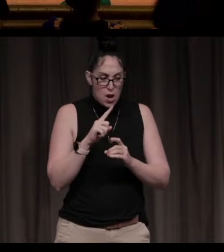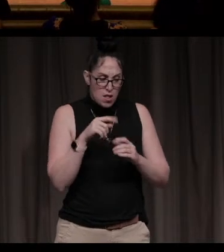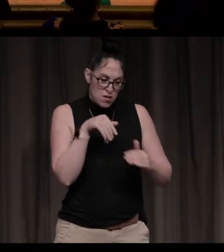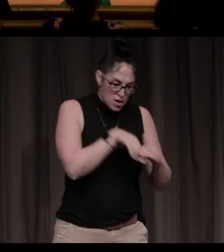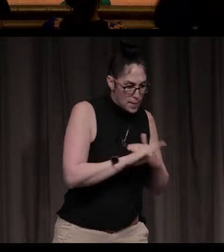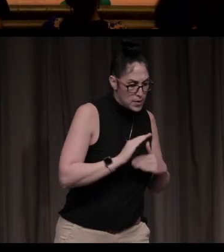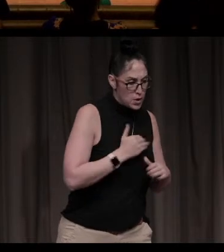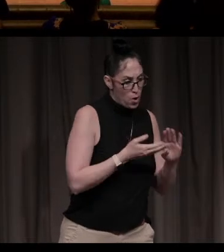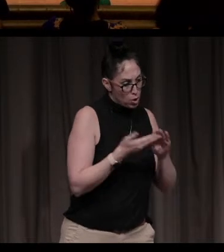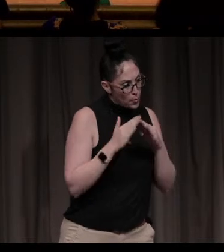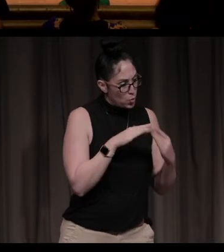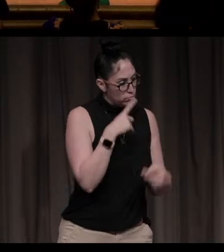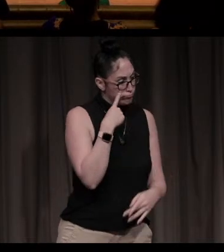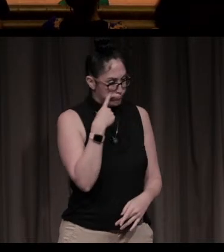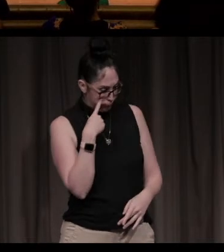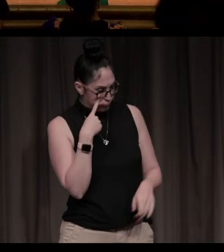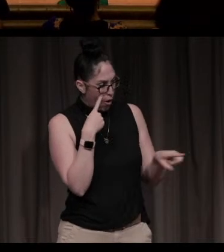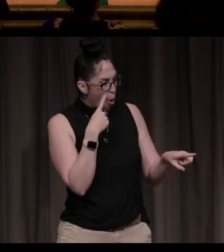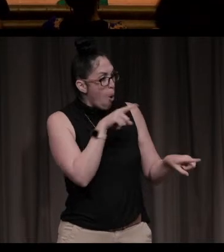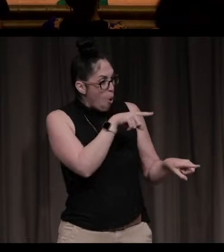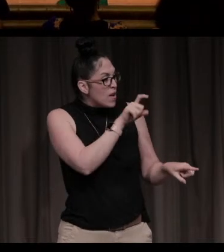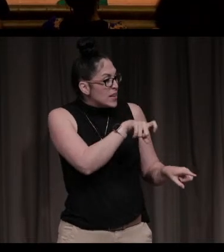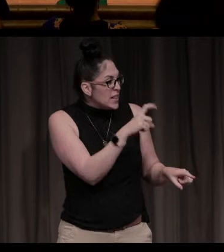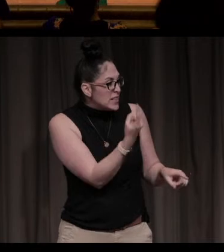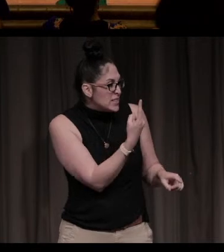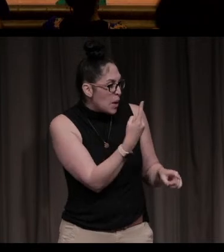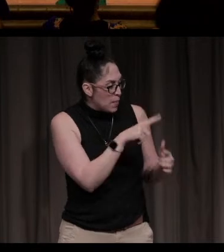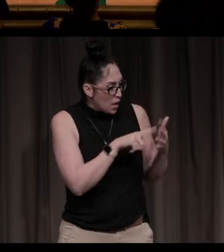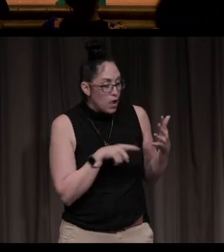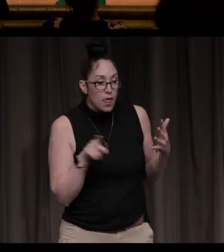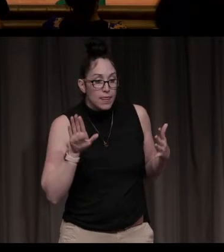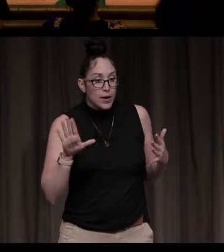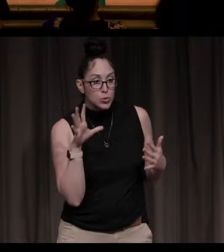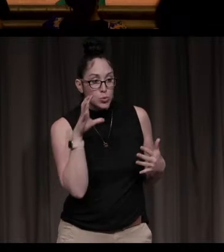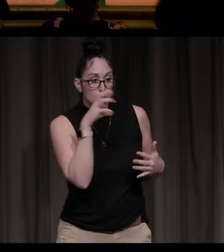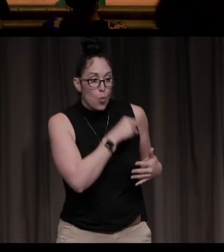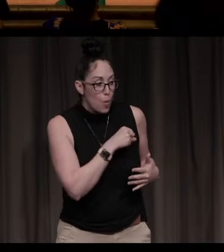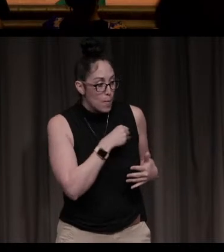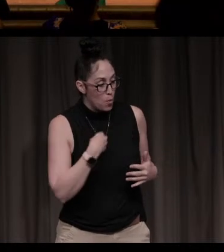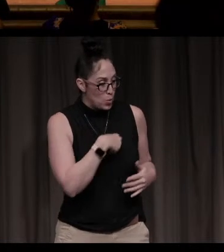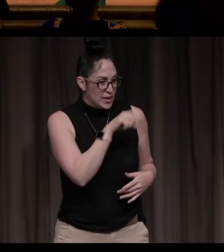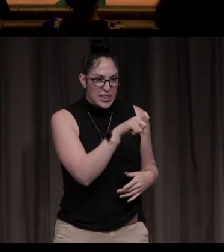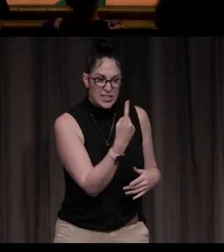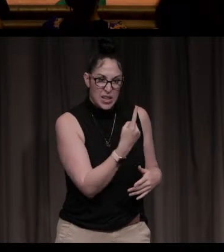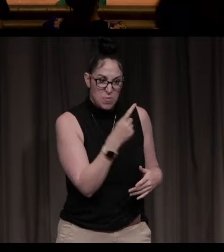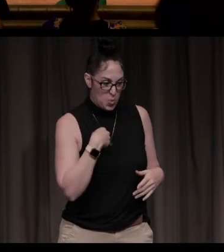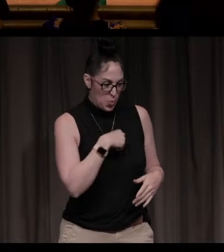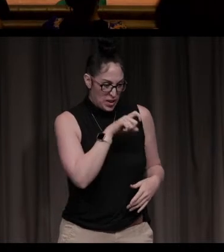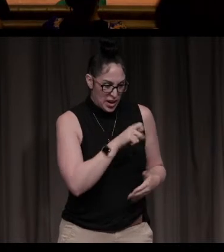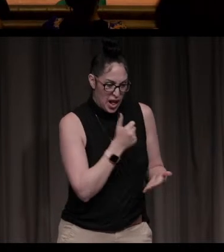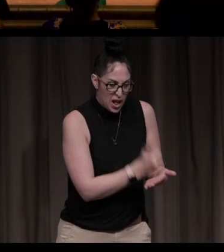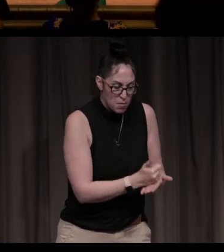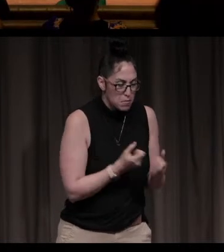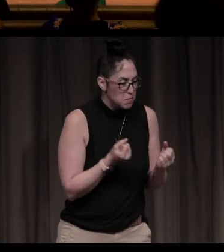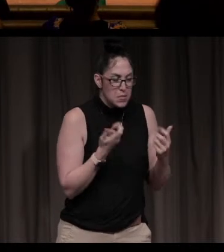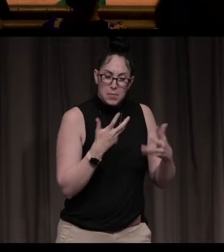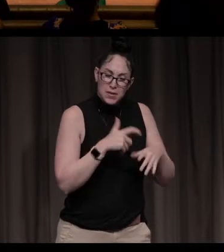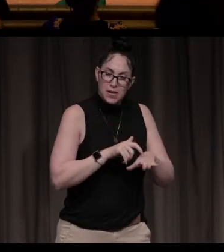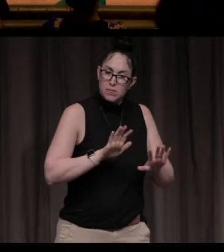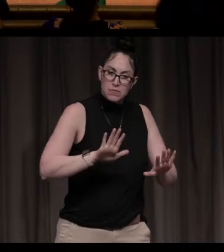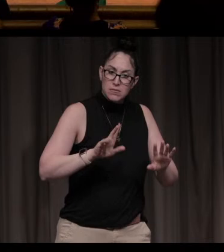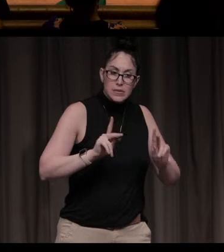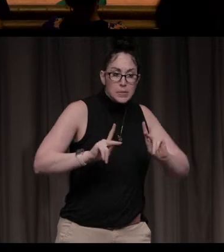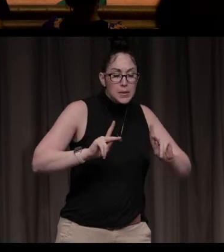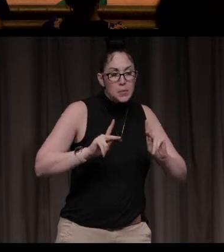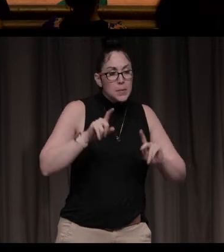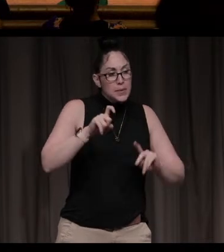see a need that they're perceiving and a need that they're assuming. Yeah. And a lot of times I think people just need to know that it's